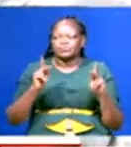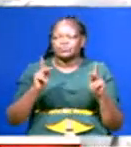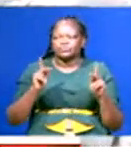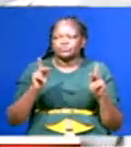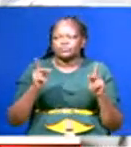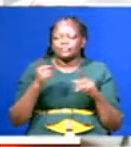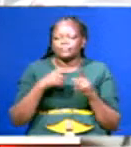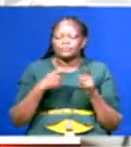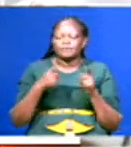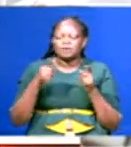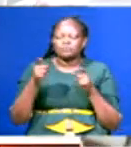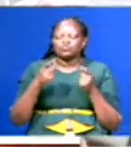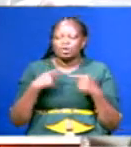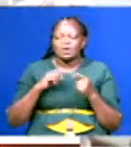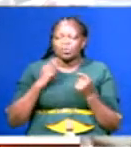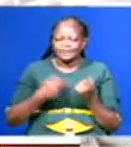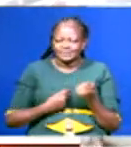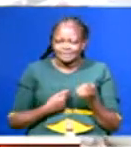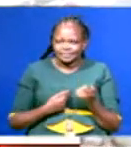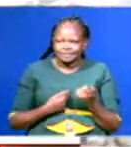to allow us